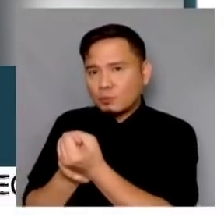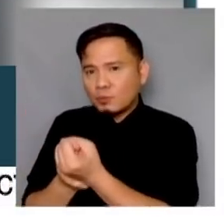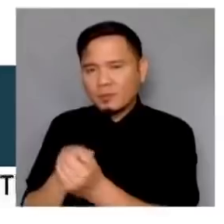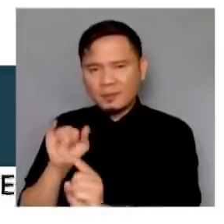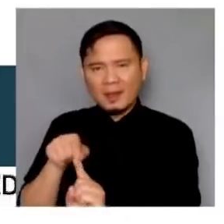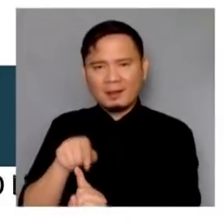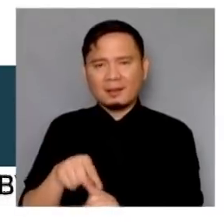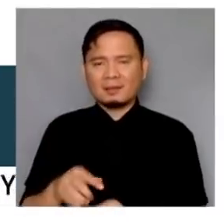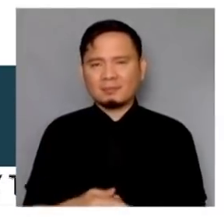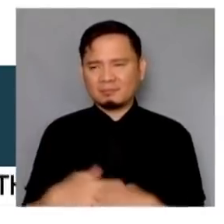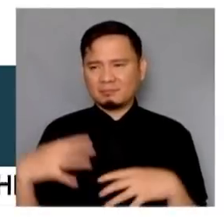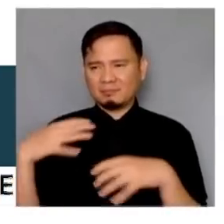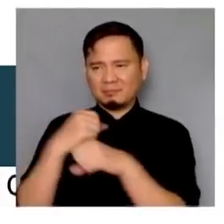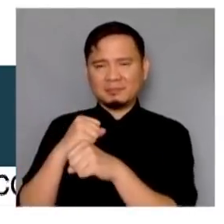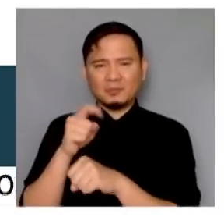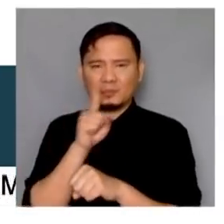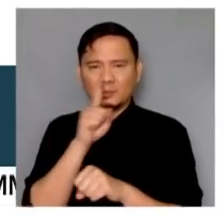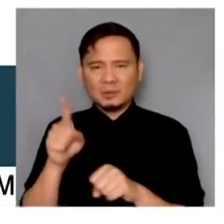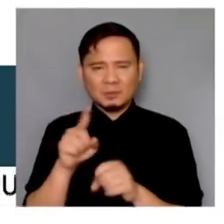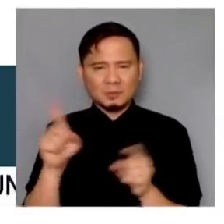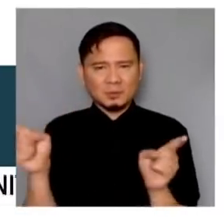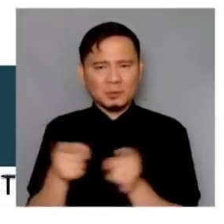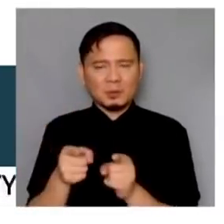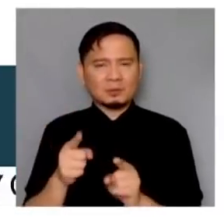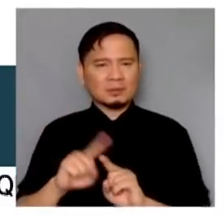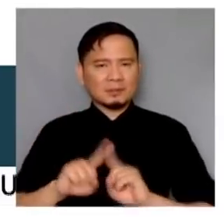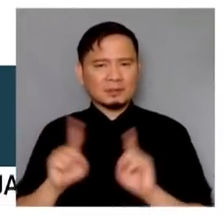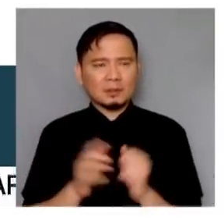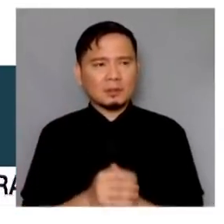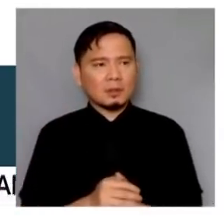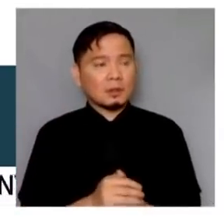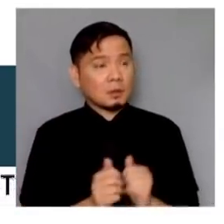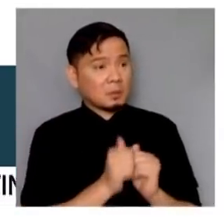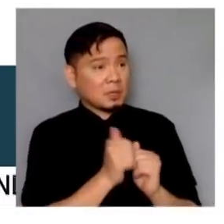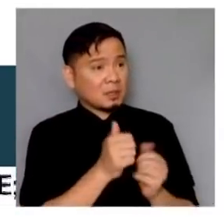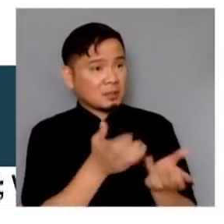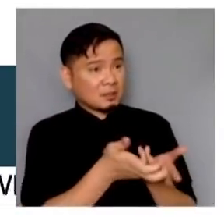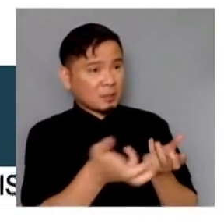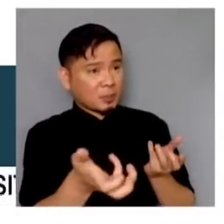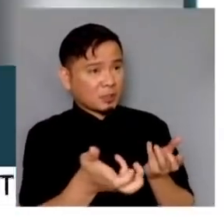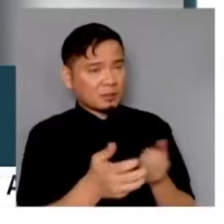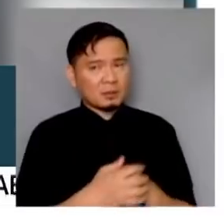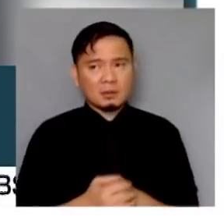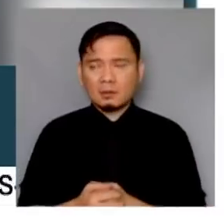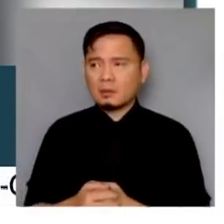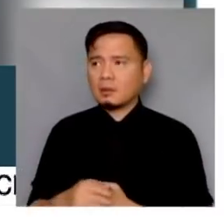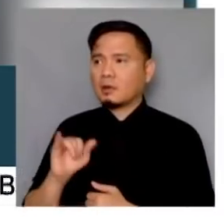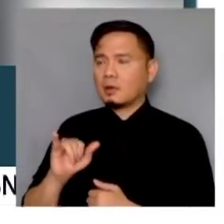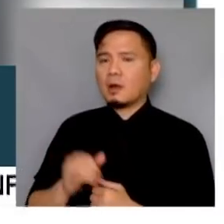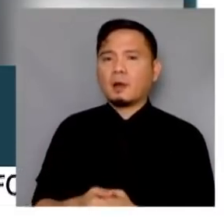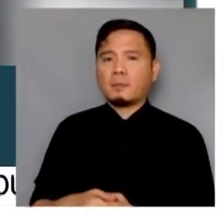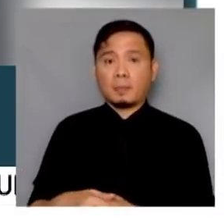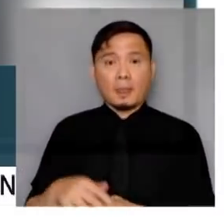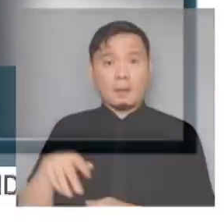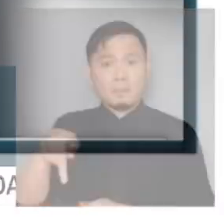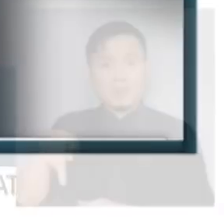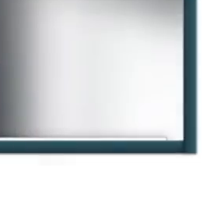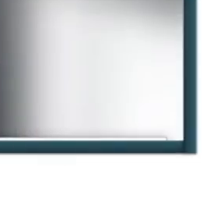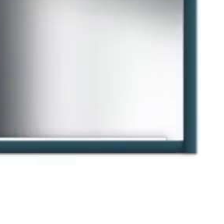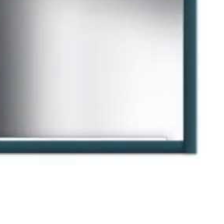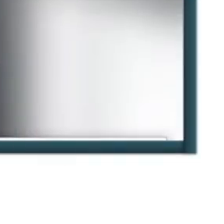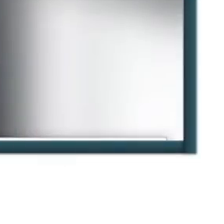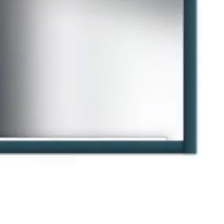the humanitarian arm of PDP Laban. Because meron din, hindi ba? Because PDP Cares is it